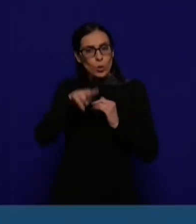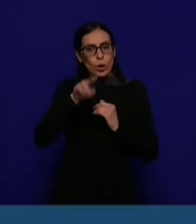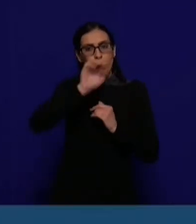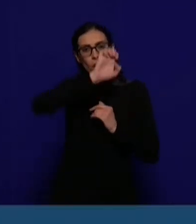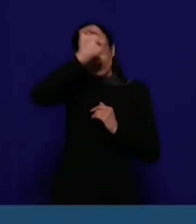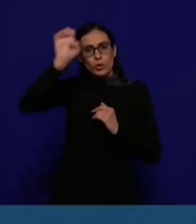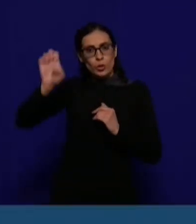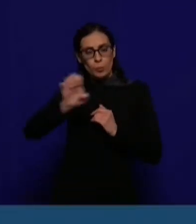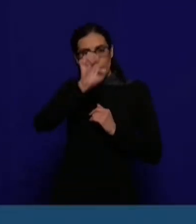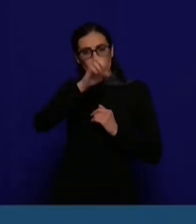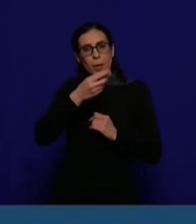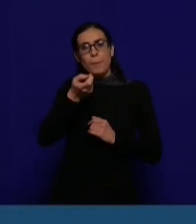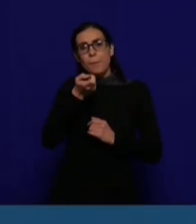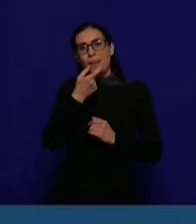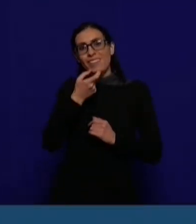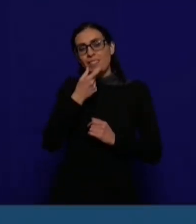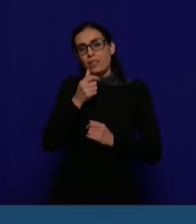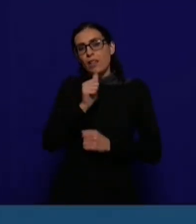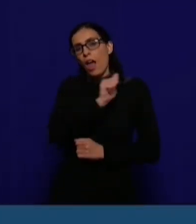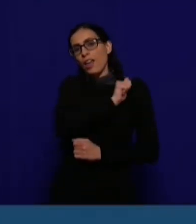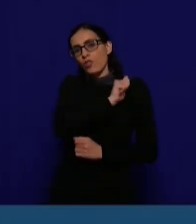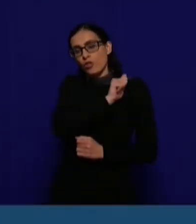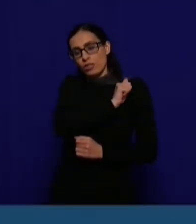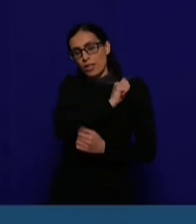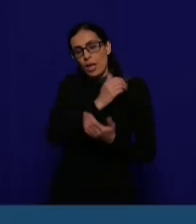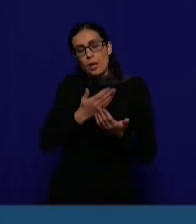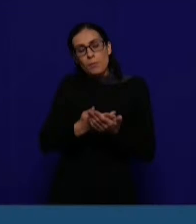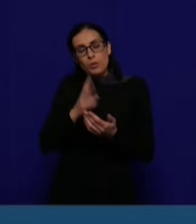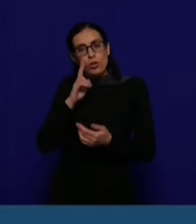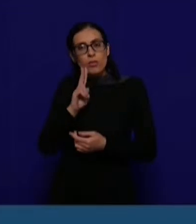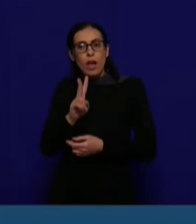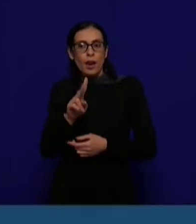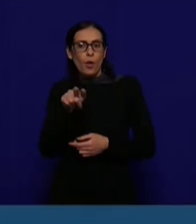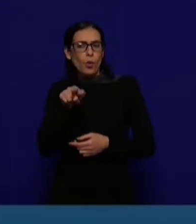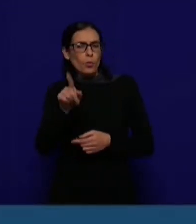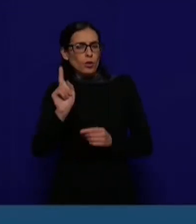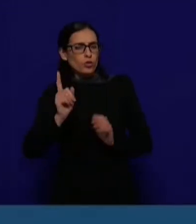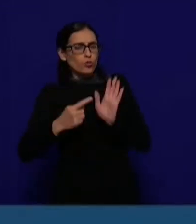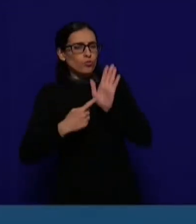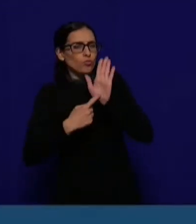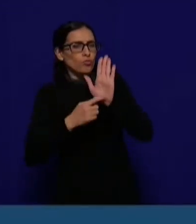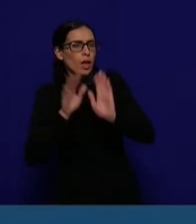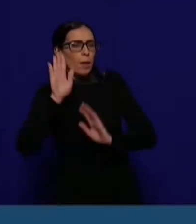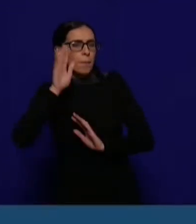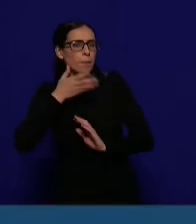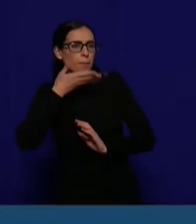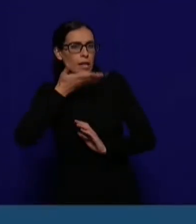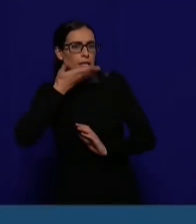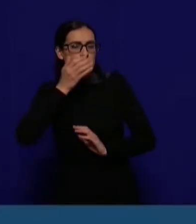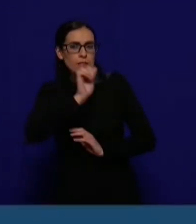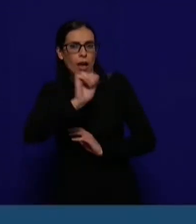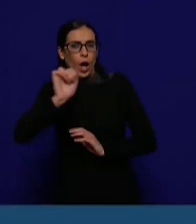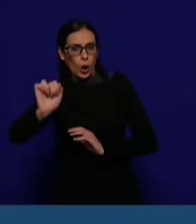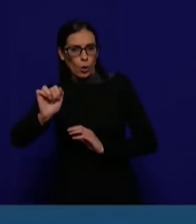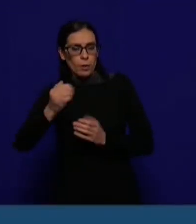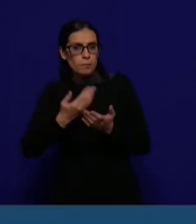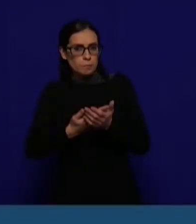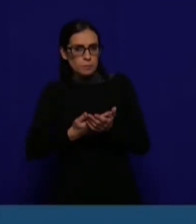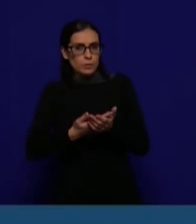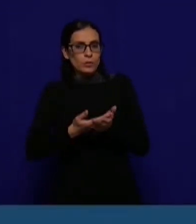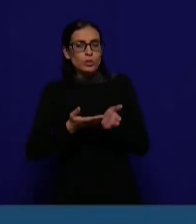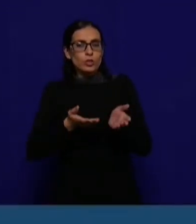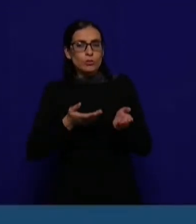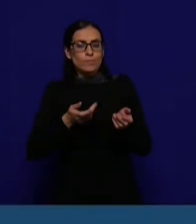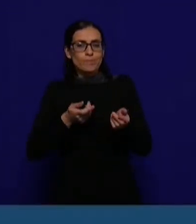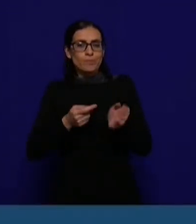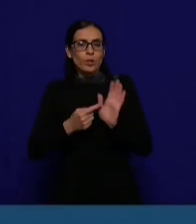Medicines Agency ħalli nkunu qegħdin insegwu wkoll xi gwida huma jkunu qegħdin joħorġu jiġu huma dejjem ikunu qegħdin jigwidaw lil pajjiżi fejn